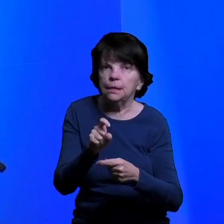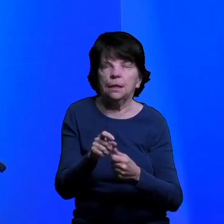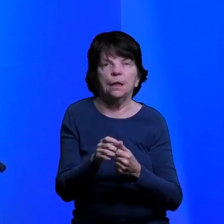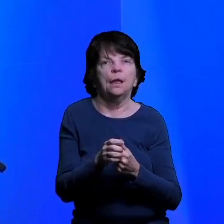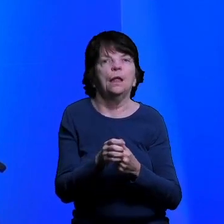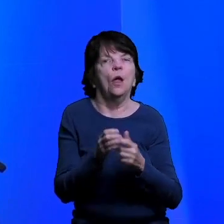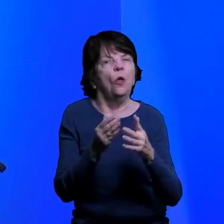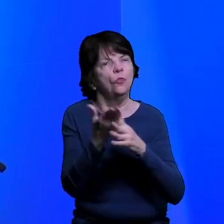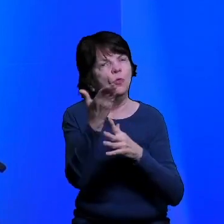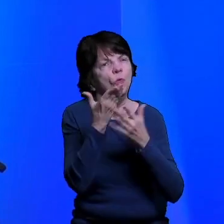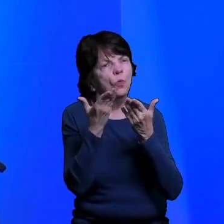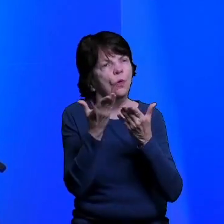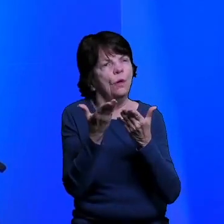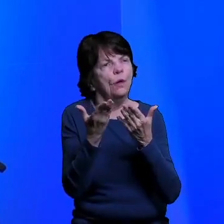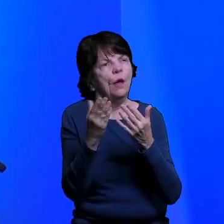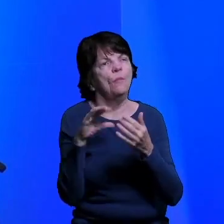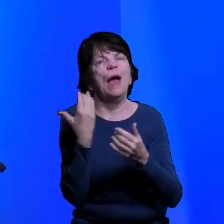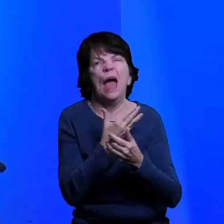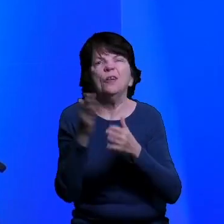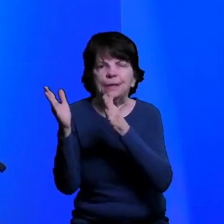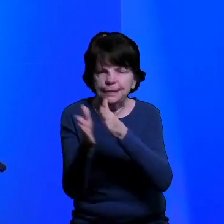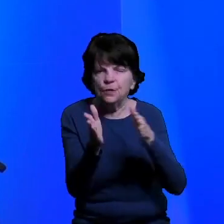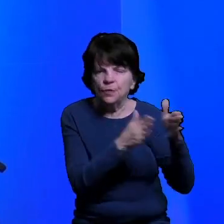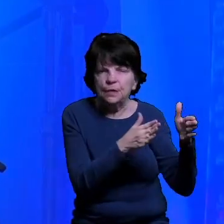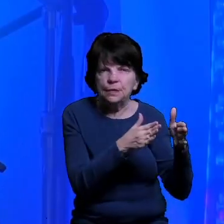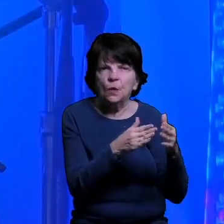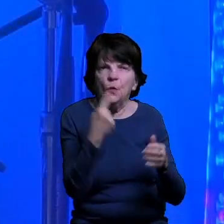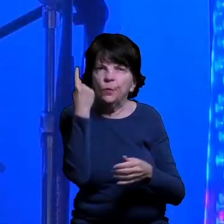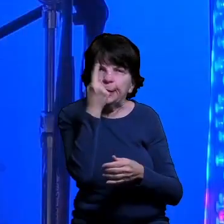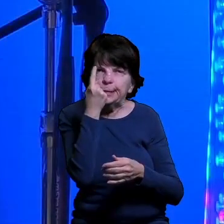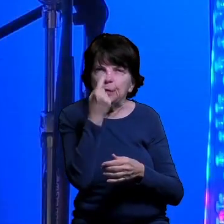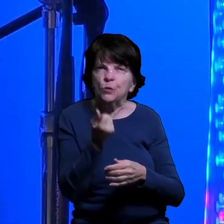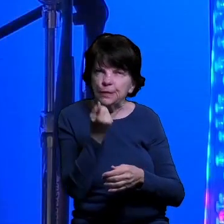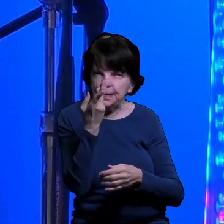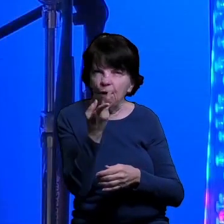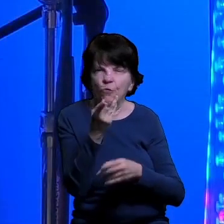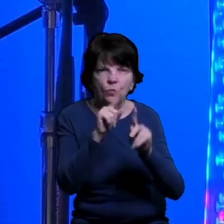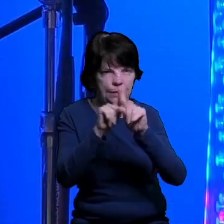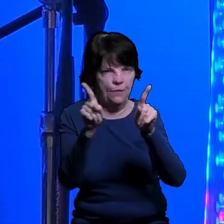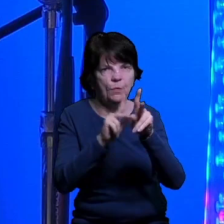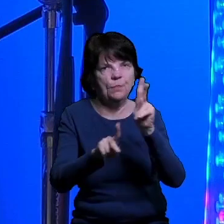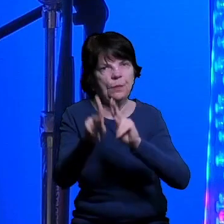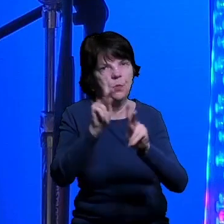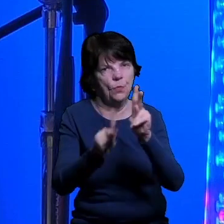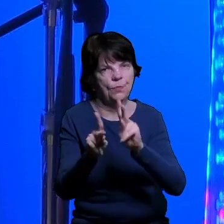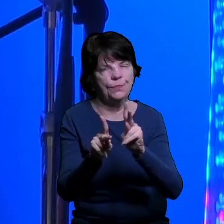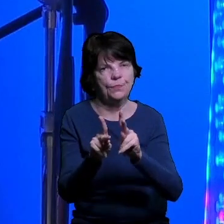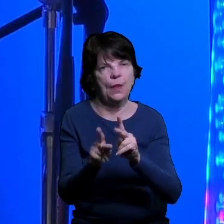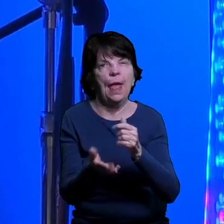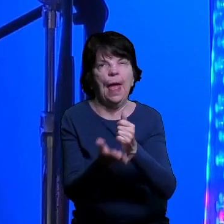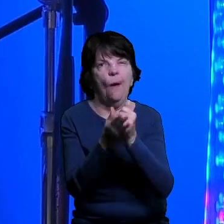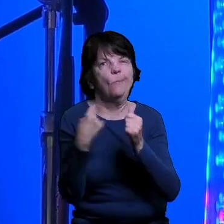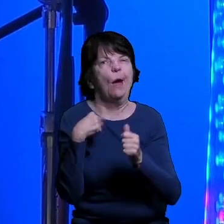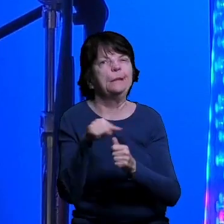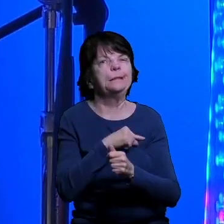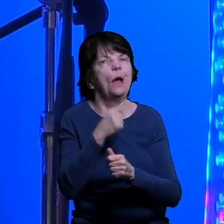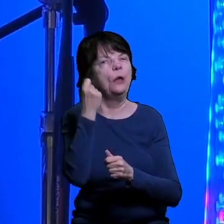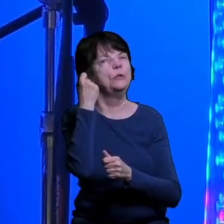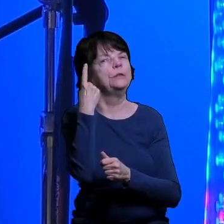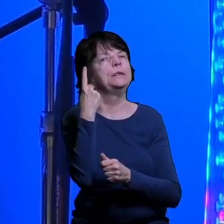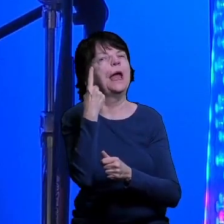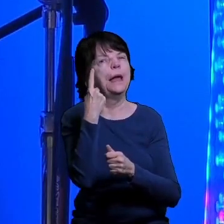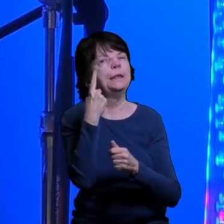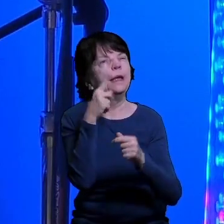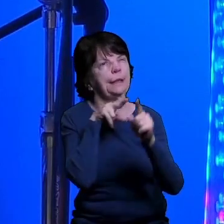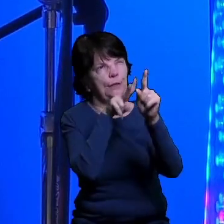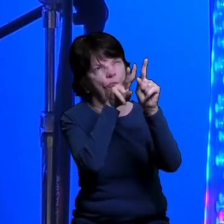this series, we've looked at several different people that have helped us to identify the importance of what that hero